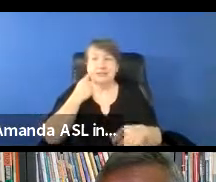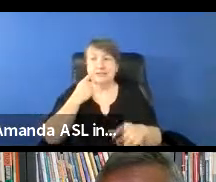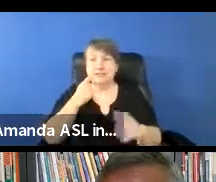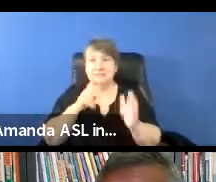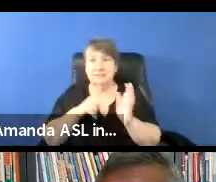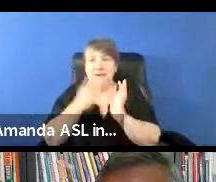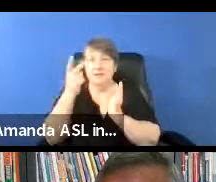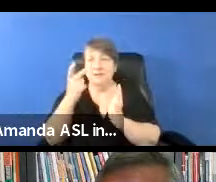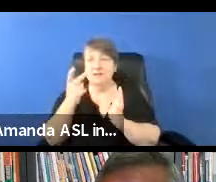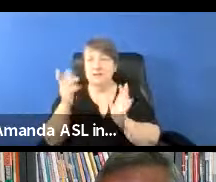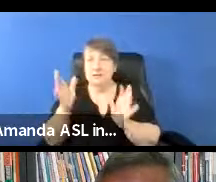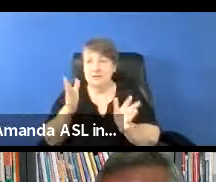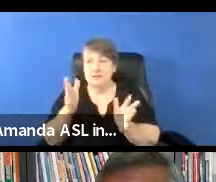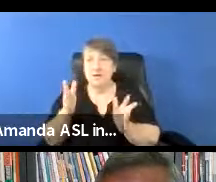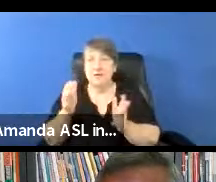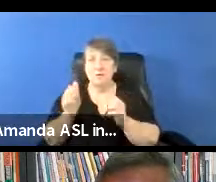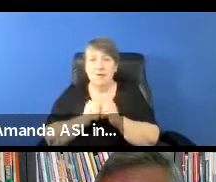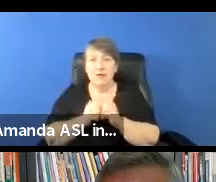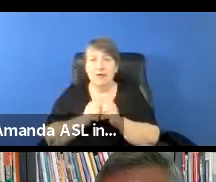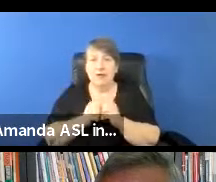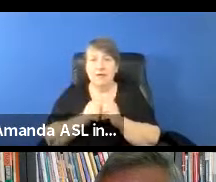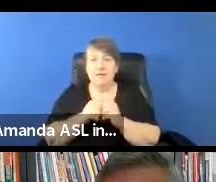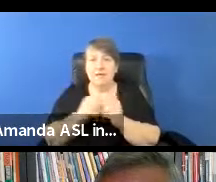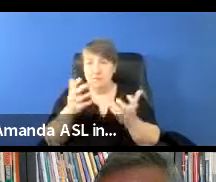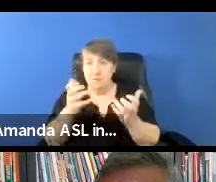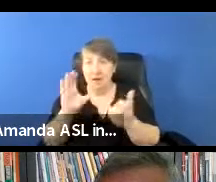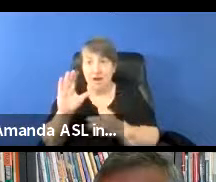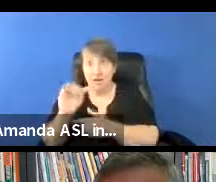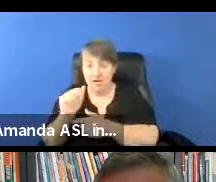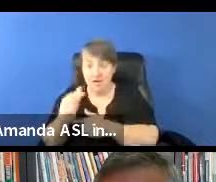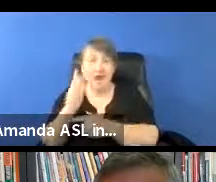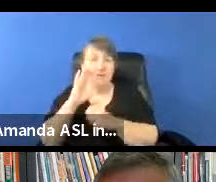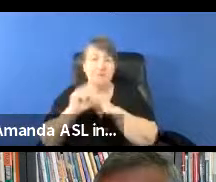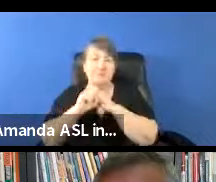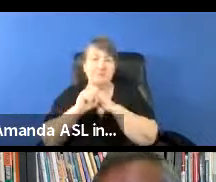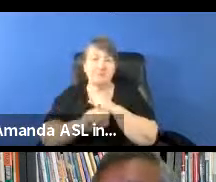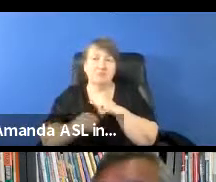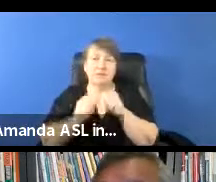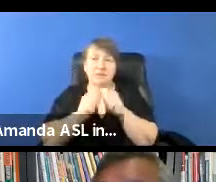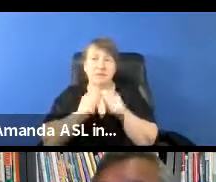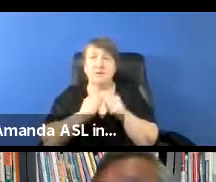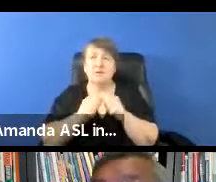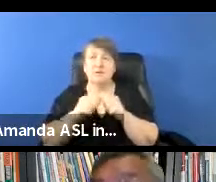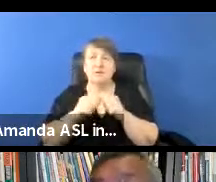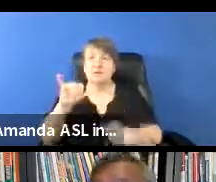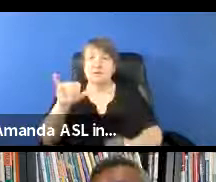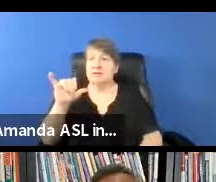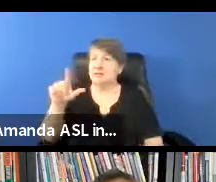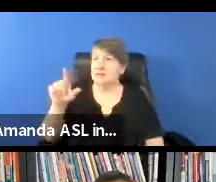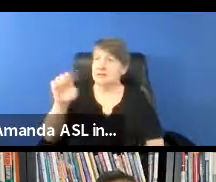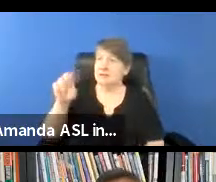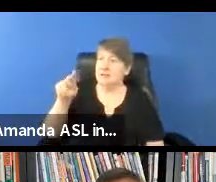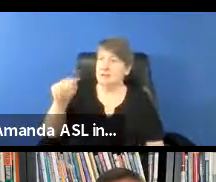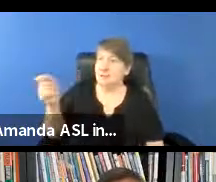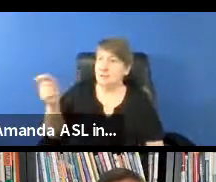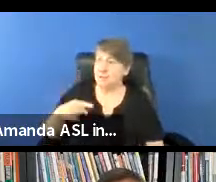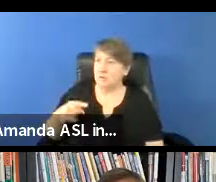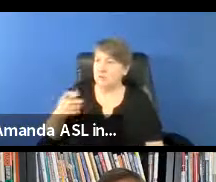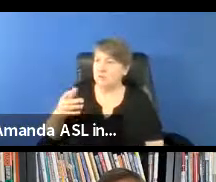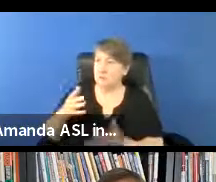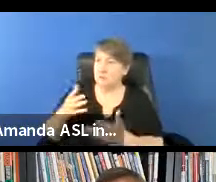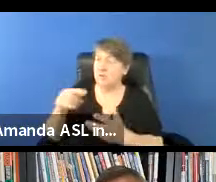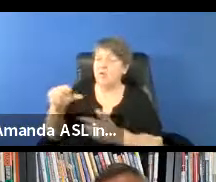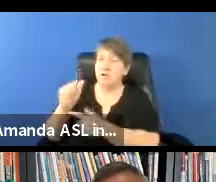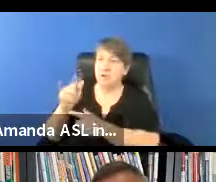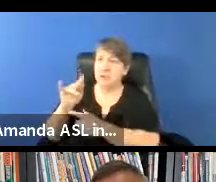with the will of the CAG, we're continuing on. And Galina, you have a question, please. Not so much a question,